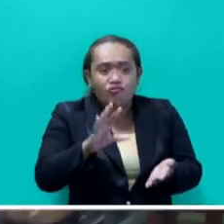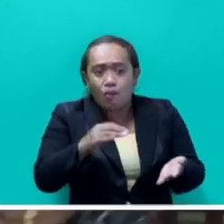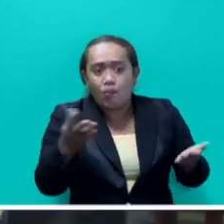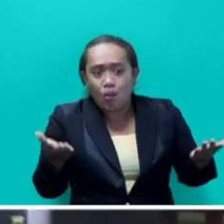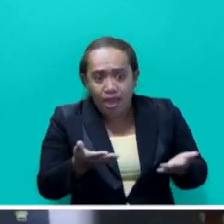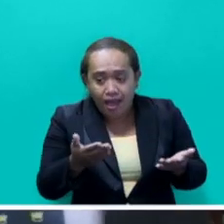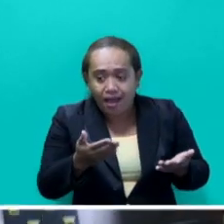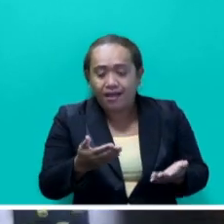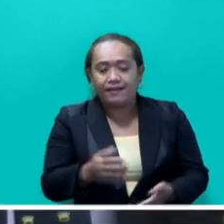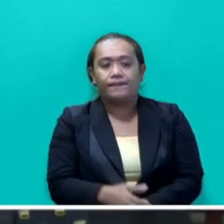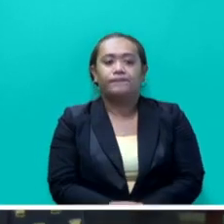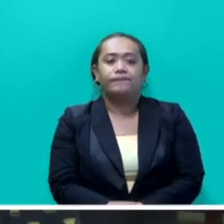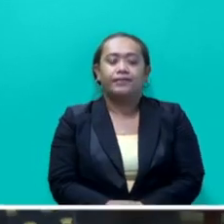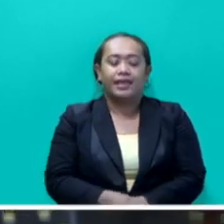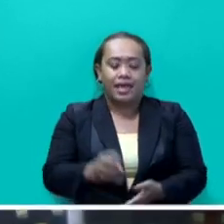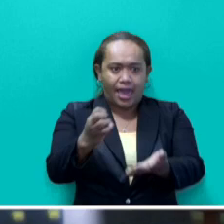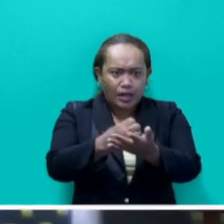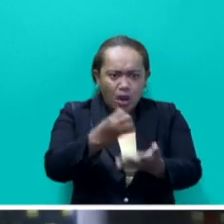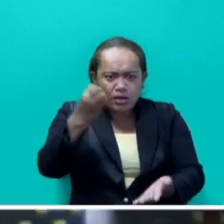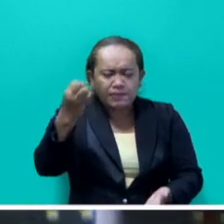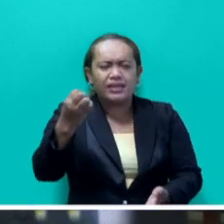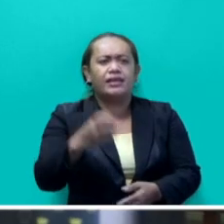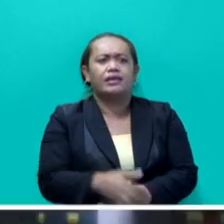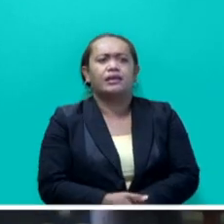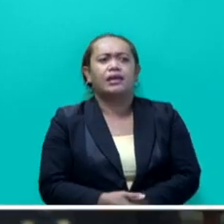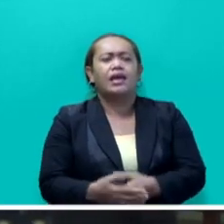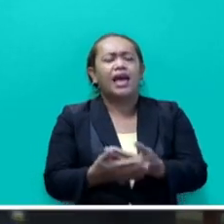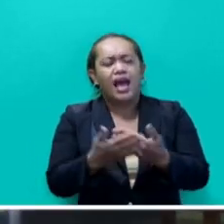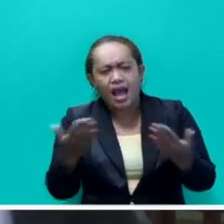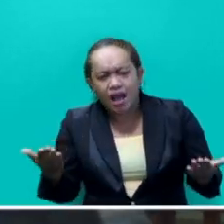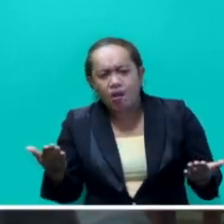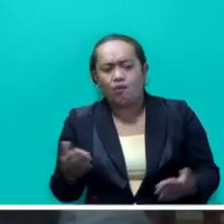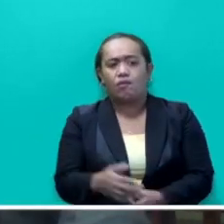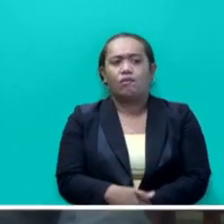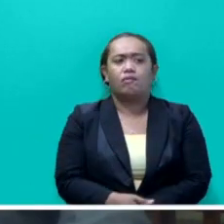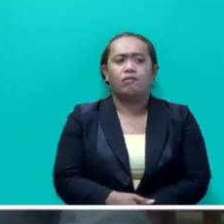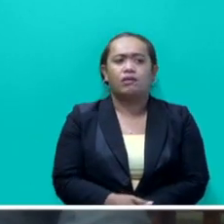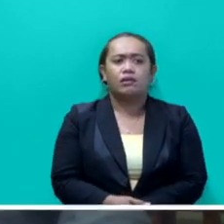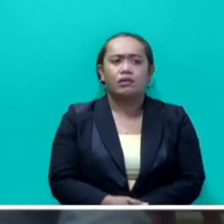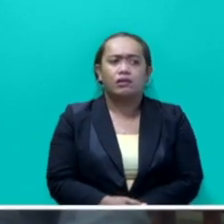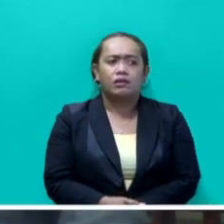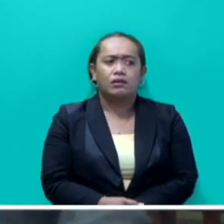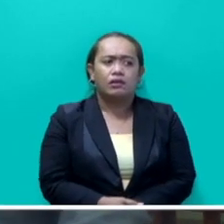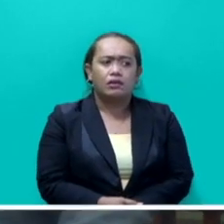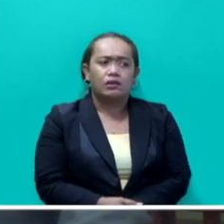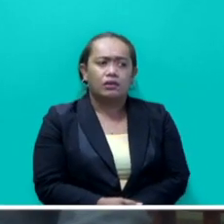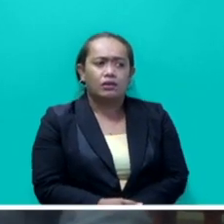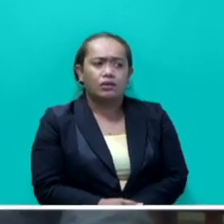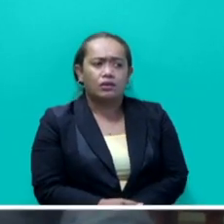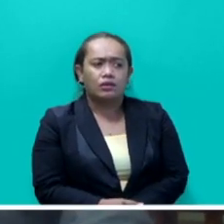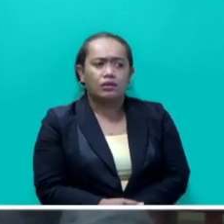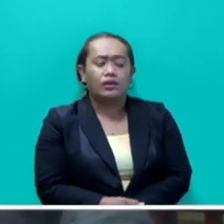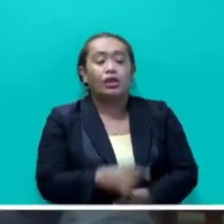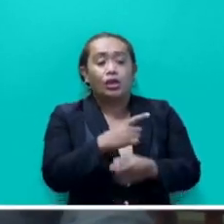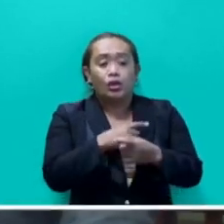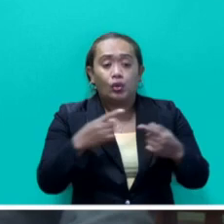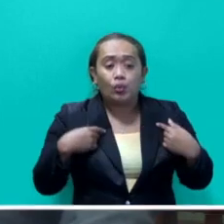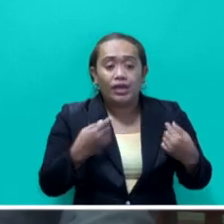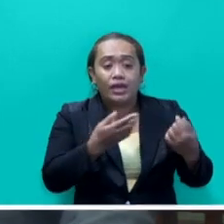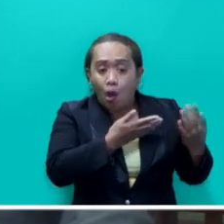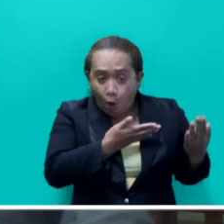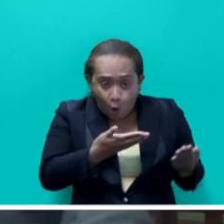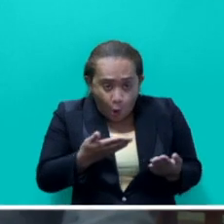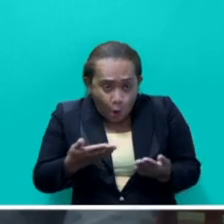mean, the economy of the state and how it functions. These are the things that we have to do as honorable members for